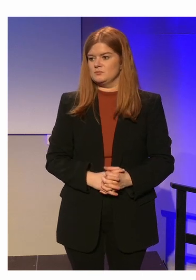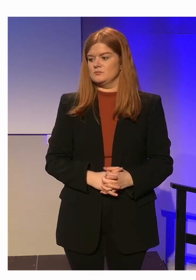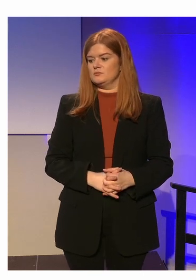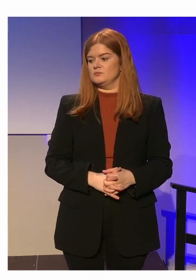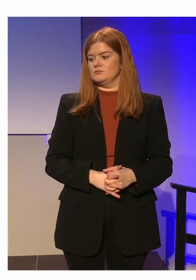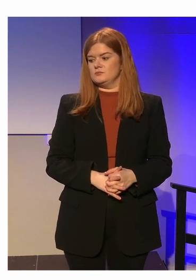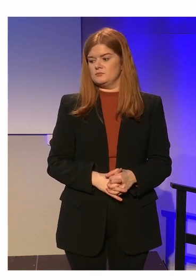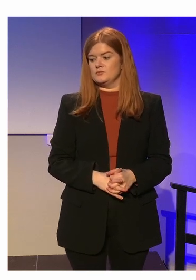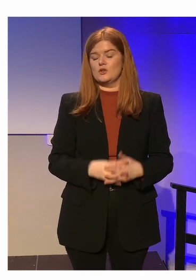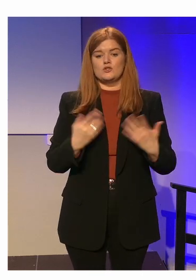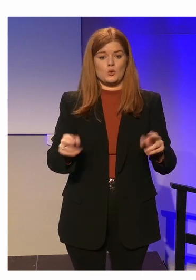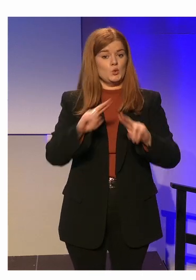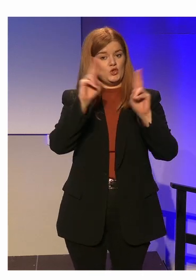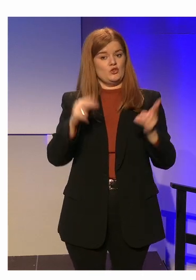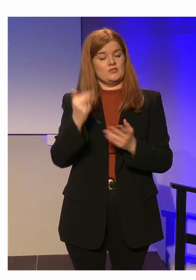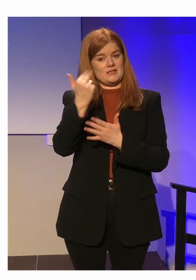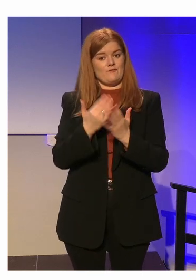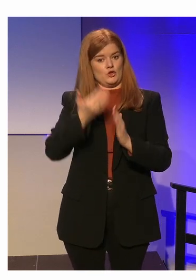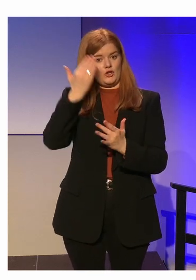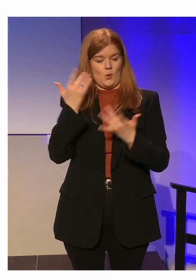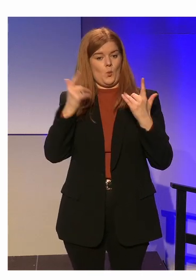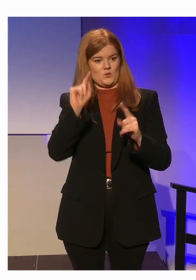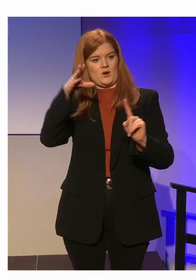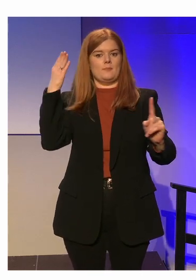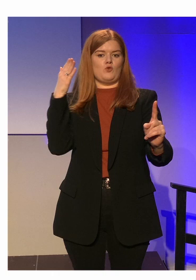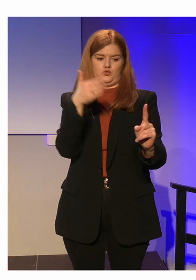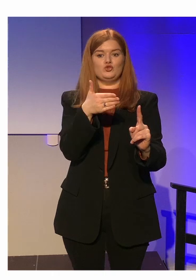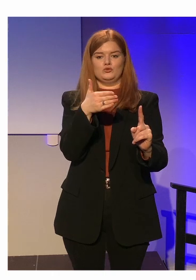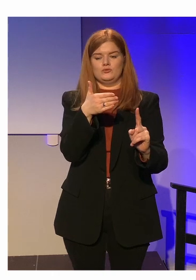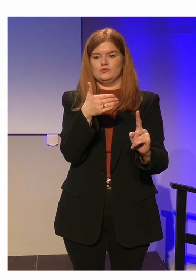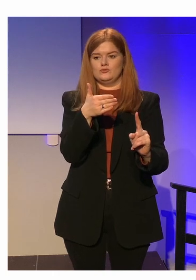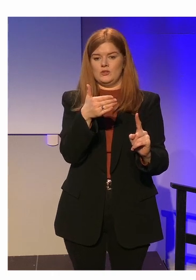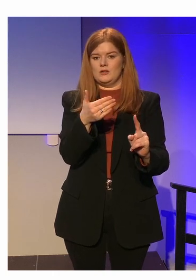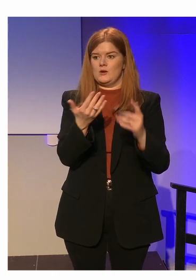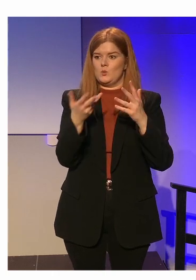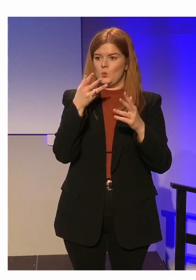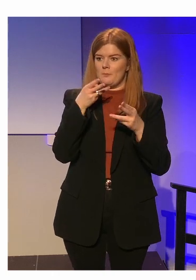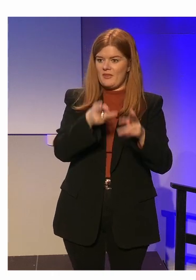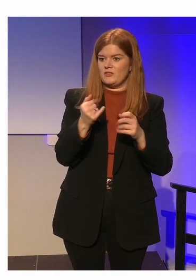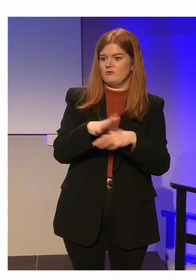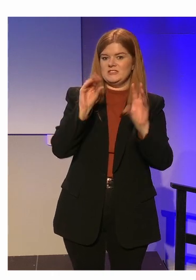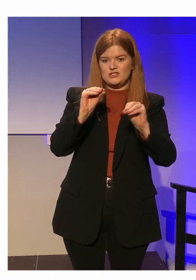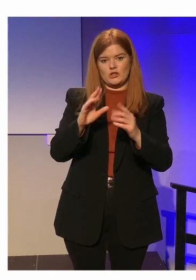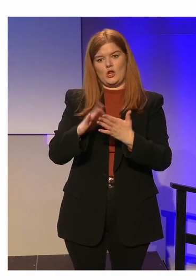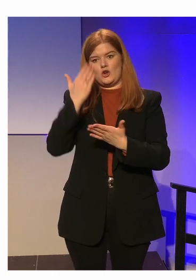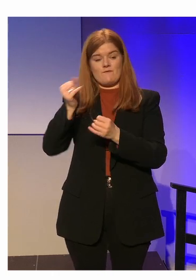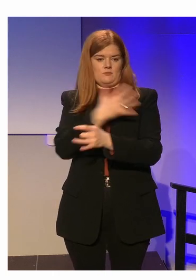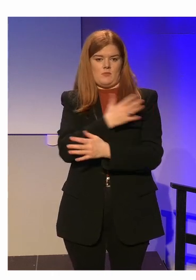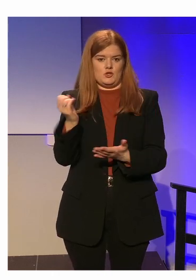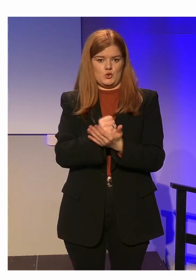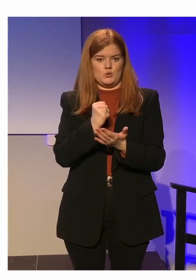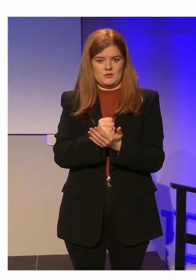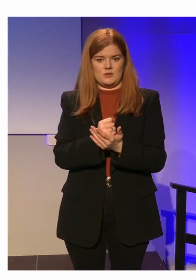Indeed, universal design for learning is an approach to teaching and learning for all students